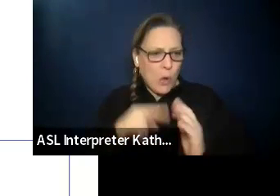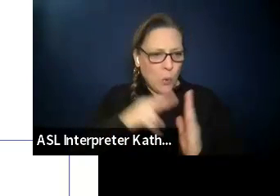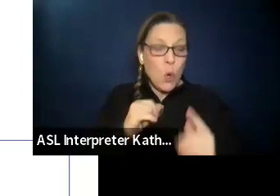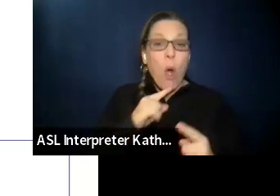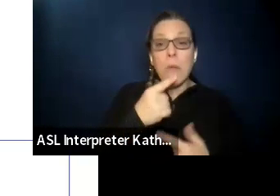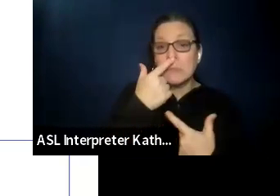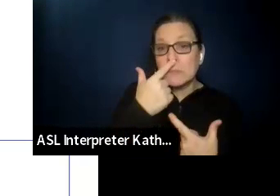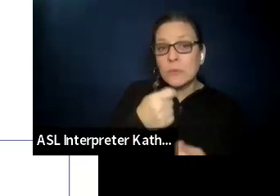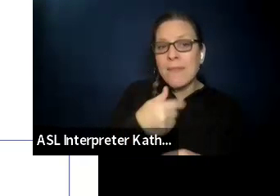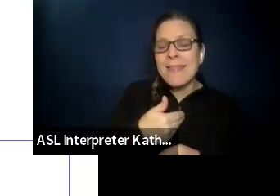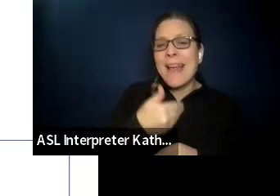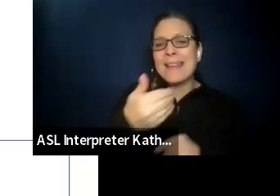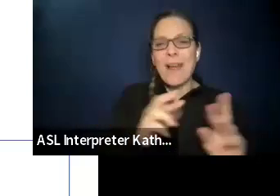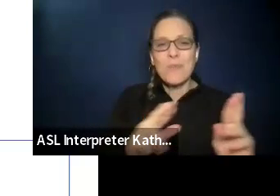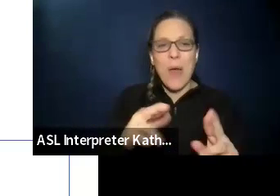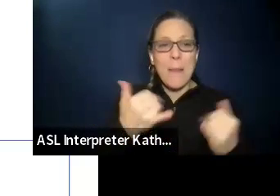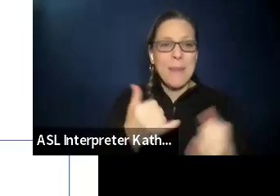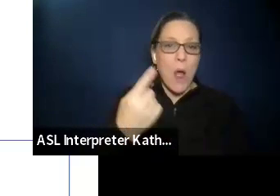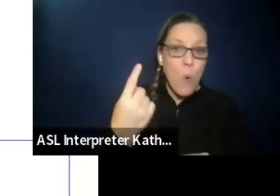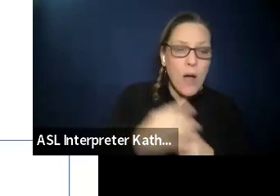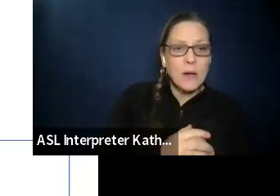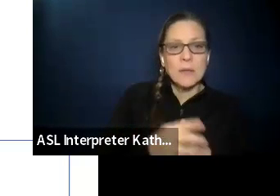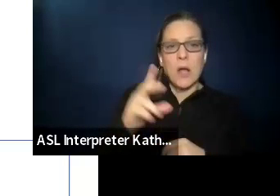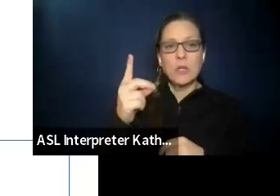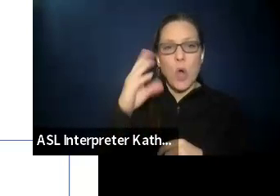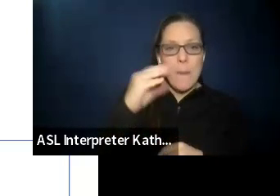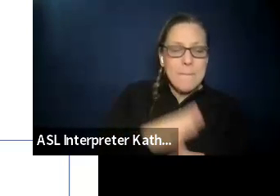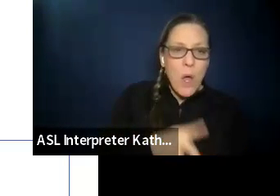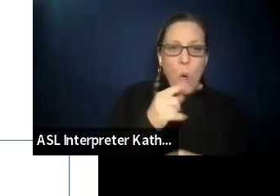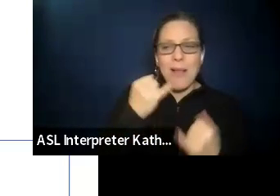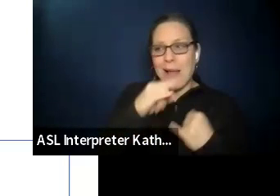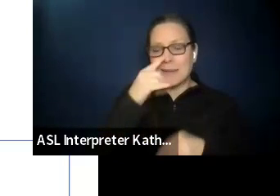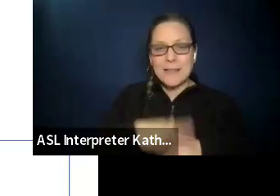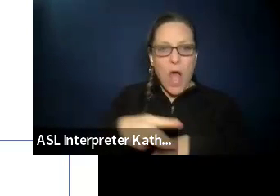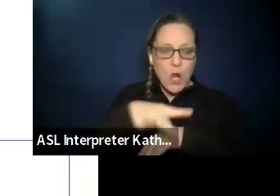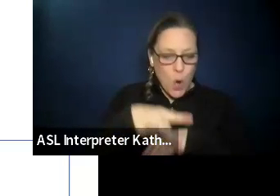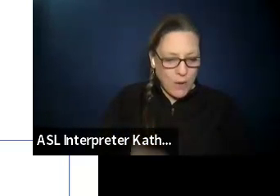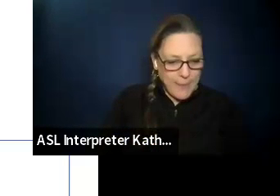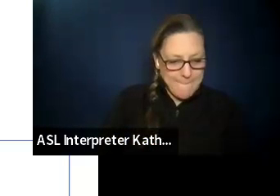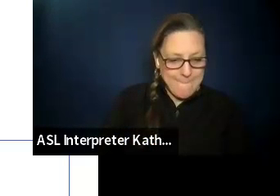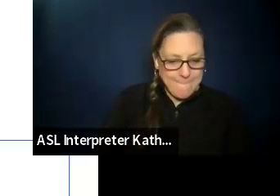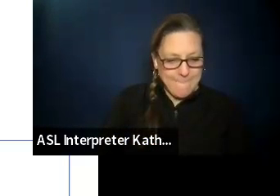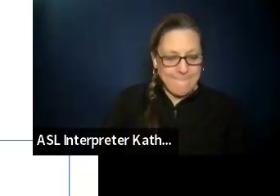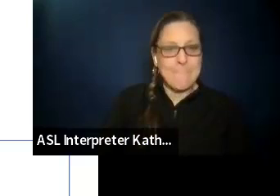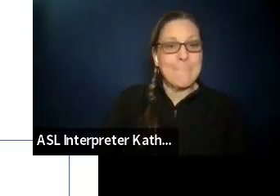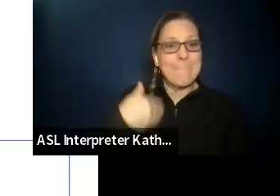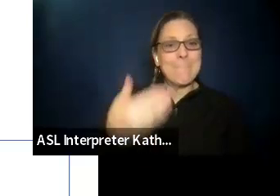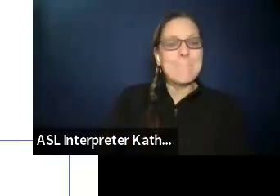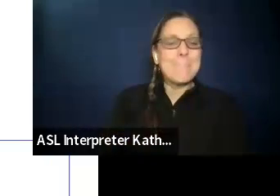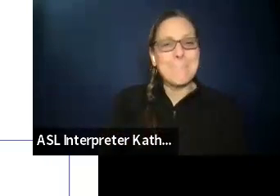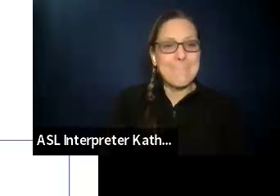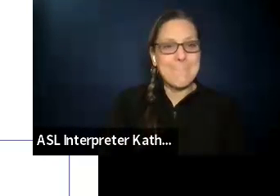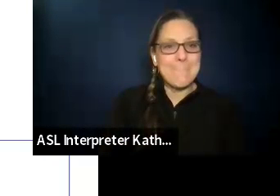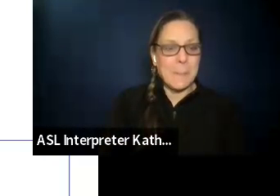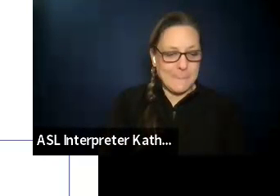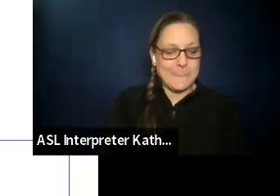looking for the next Ready Player One, Dog Man, or The Last Kids on Earth. Next slide, please.